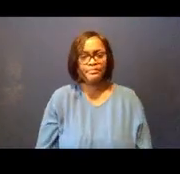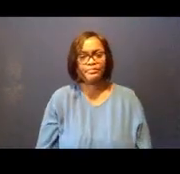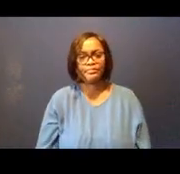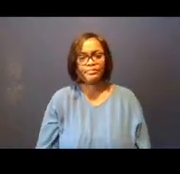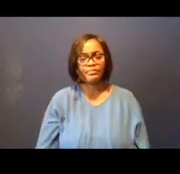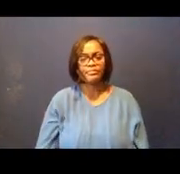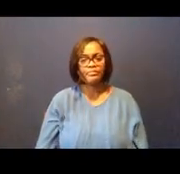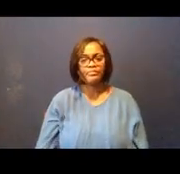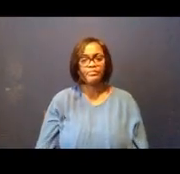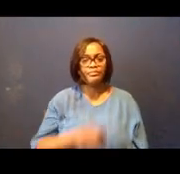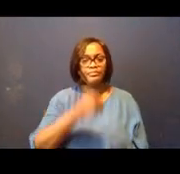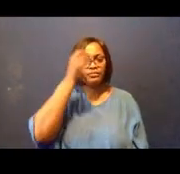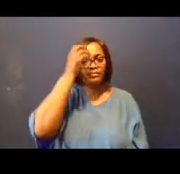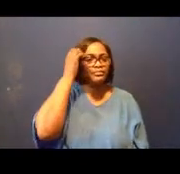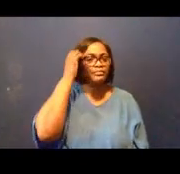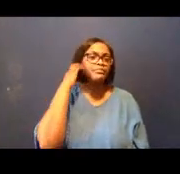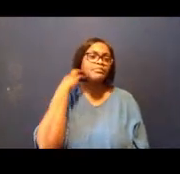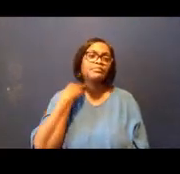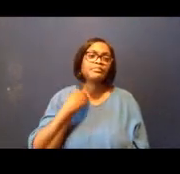trying to